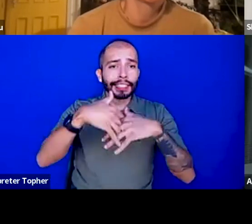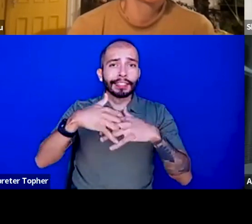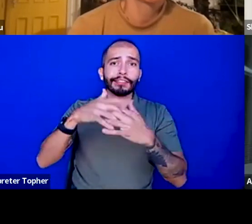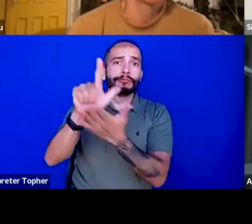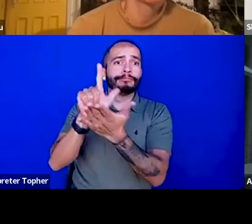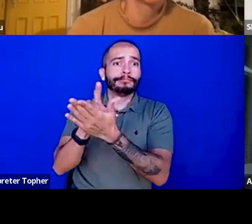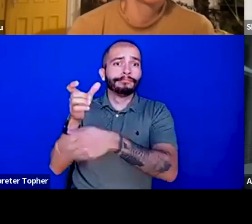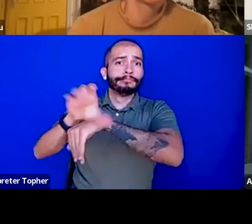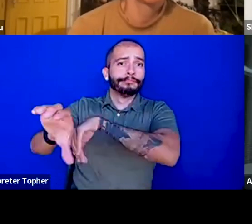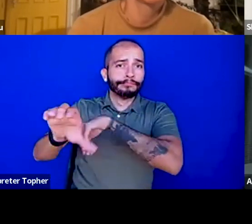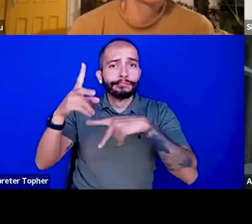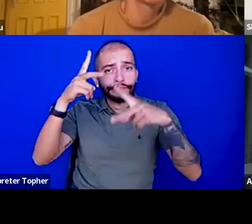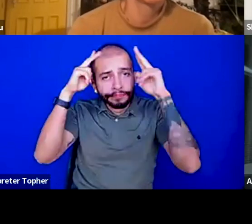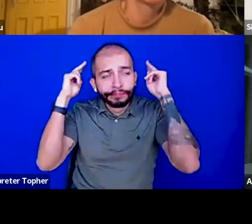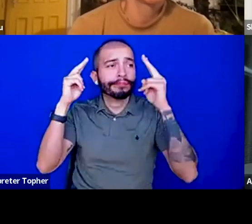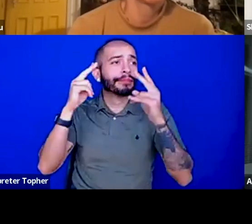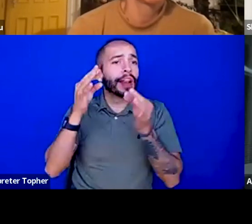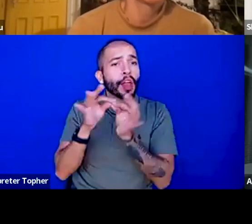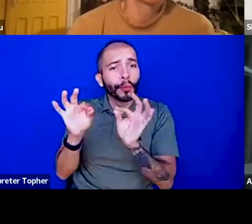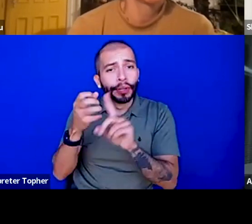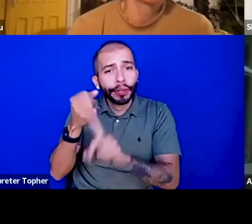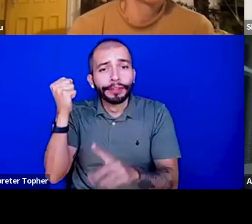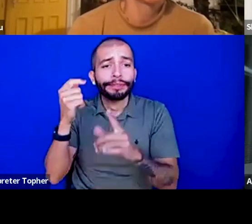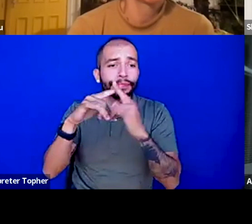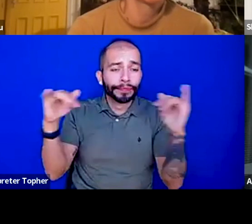public charge laws,